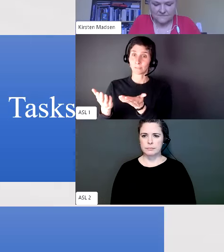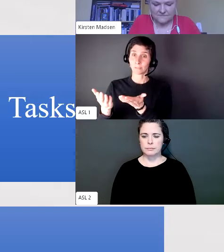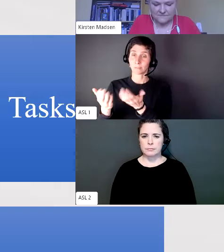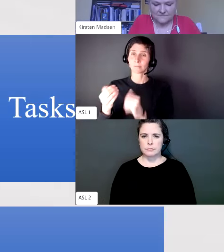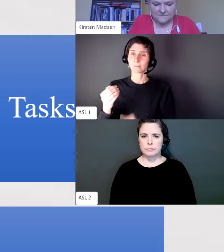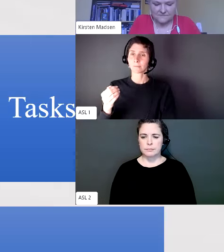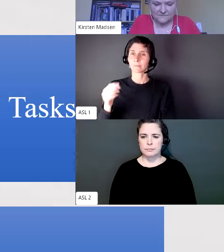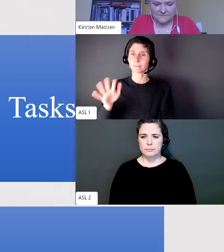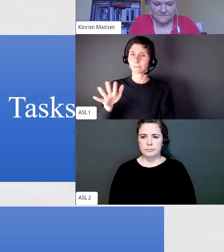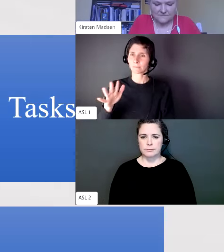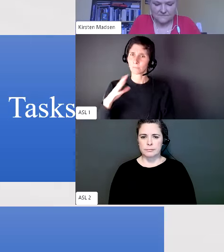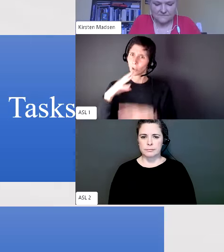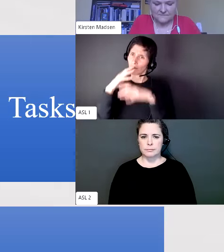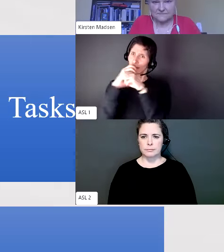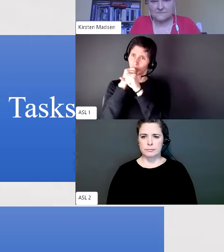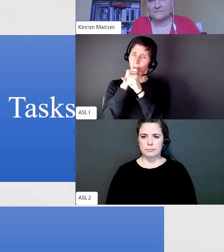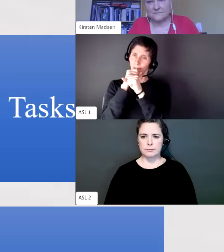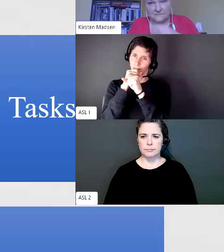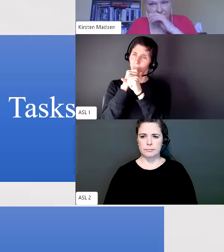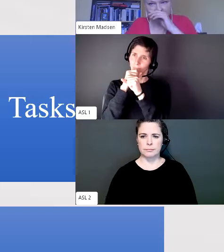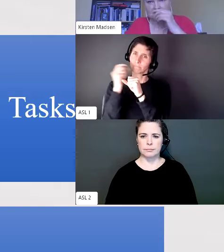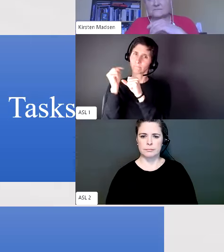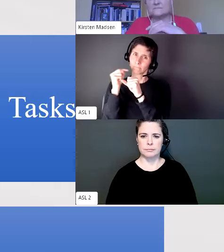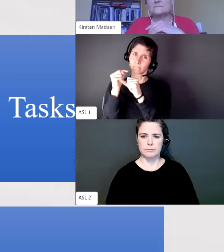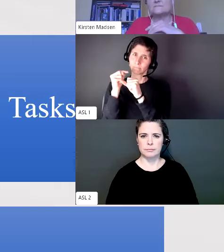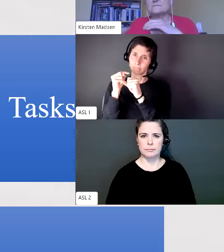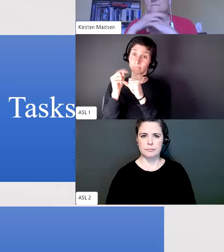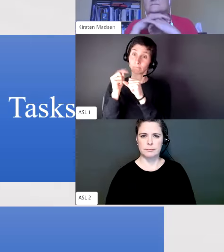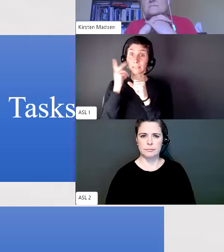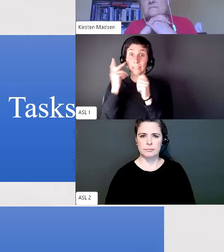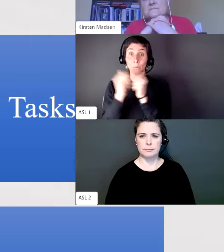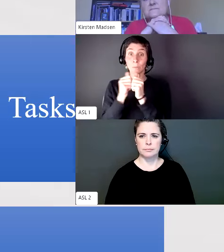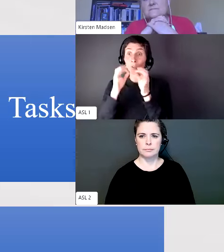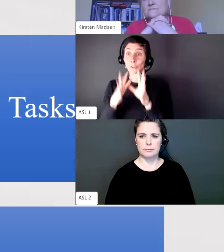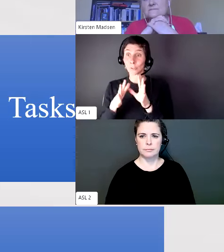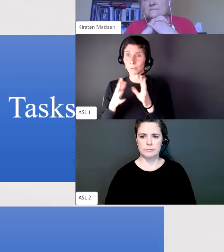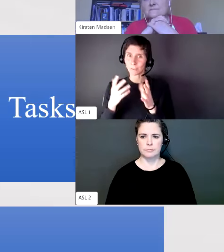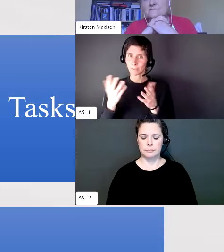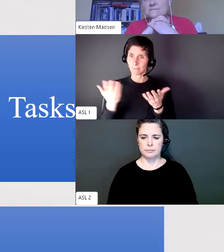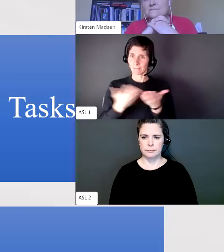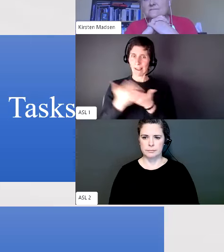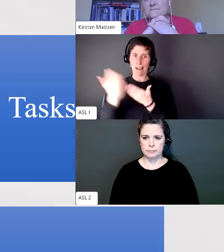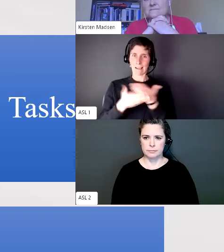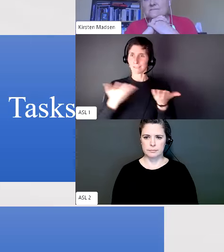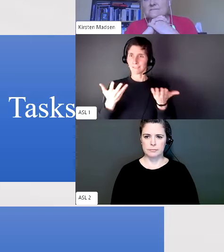it's confidentiality. As we can see from the ASL interpreters, we're using our hands.